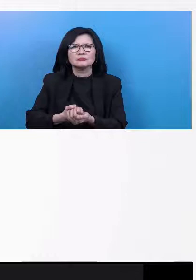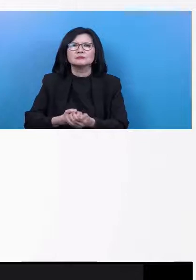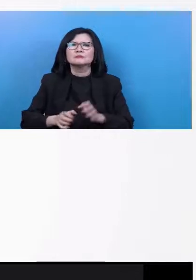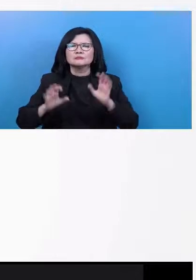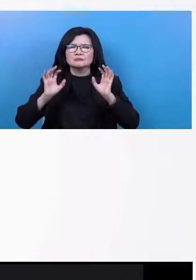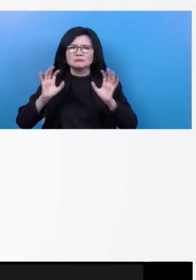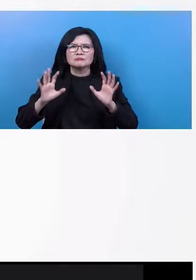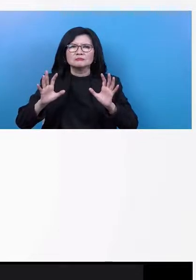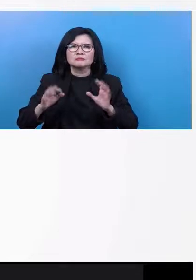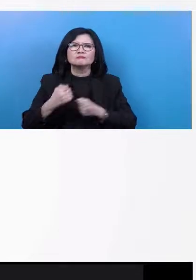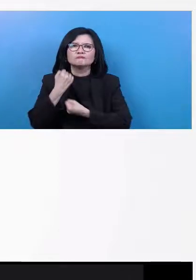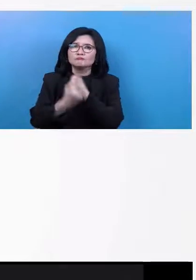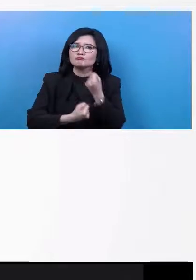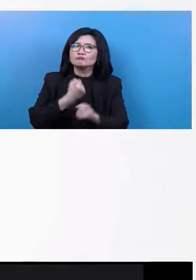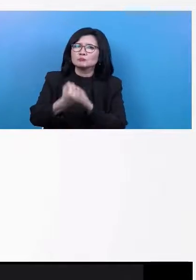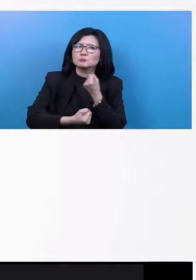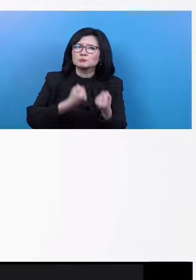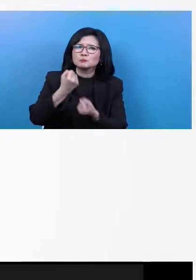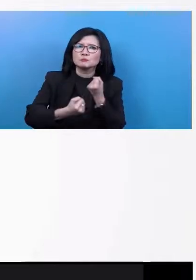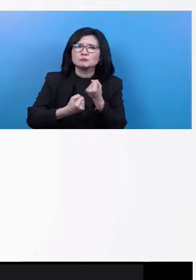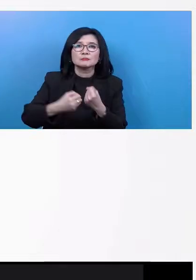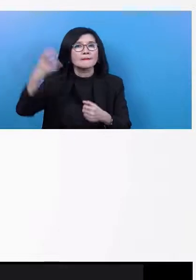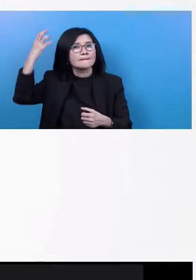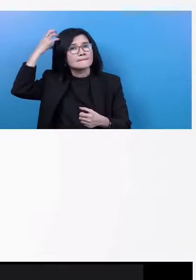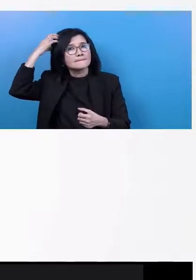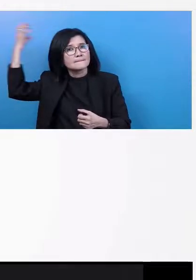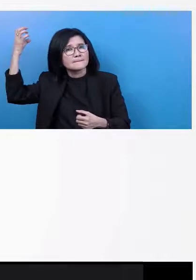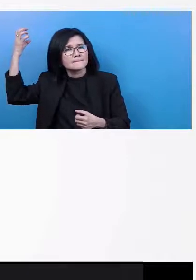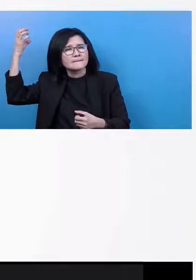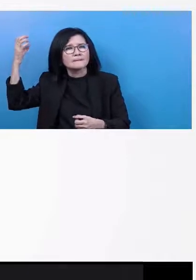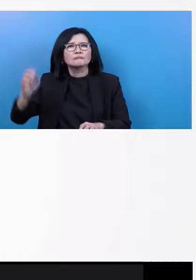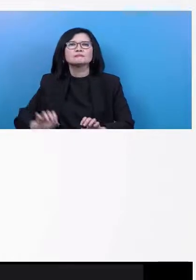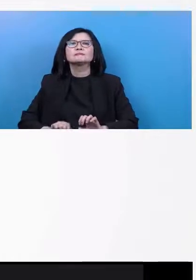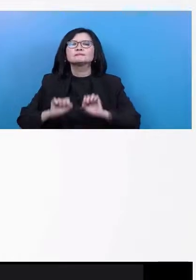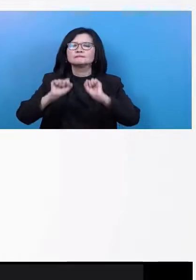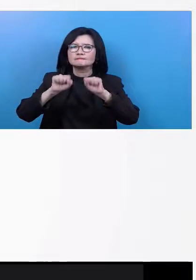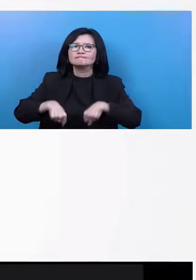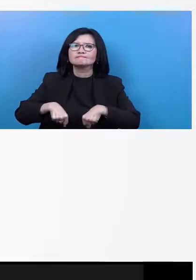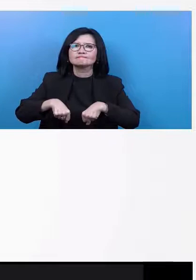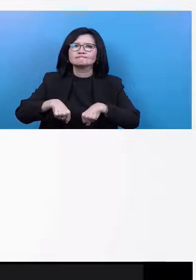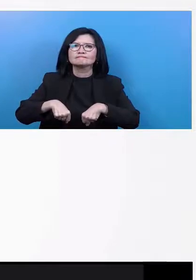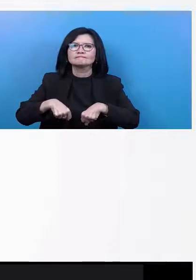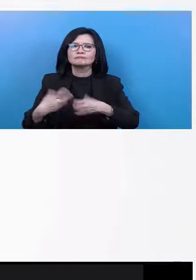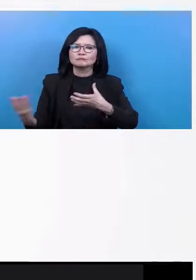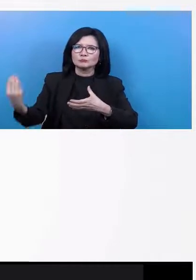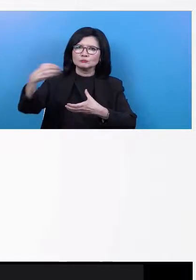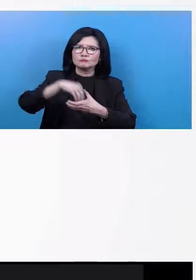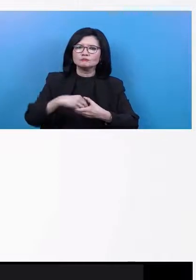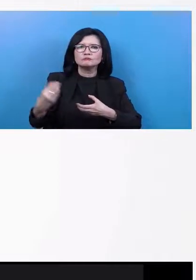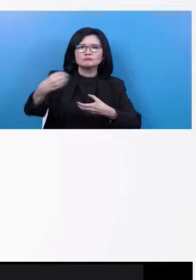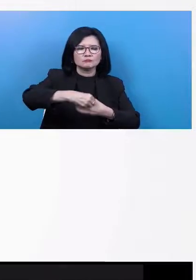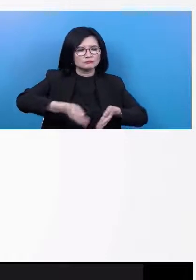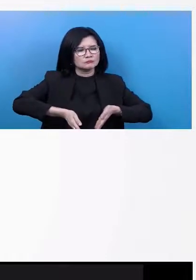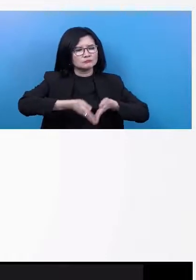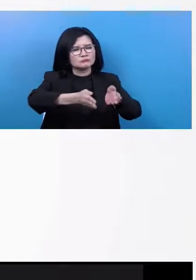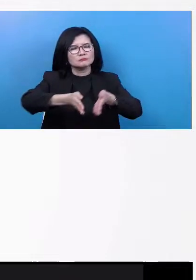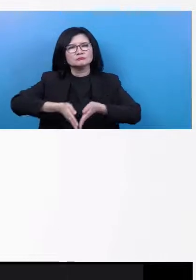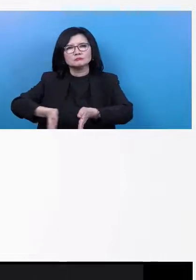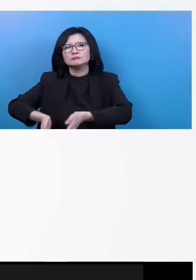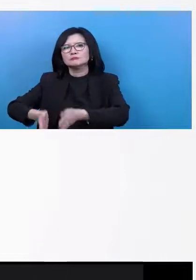government to improve the critical infrastructure. For examples, we have